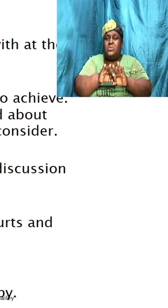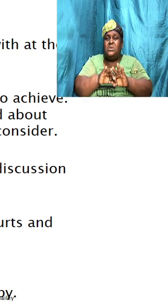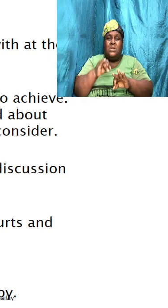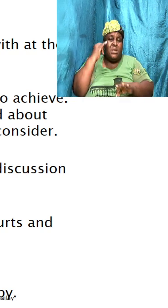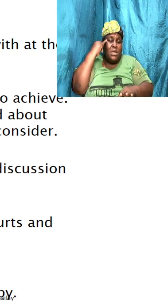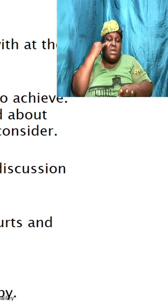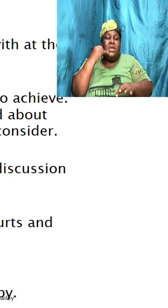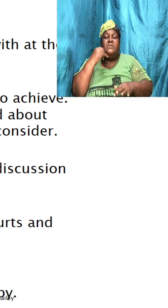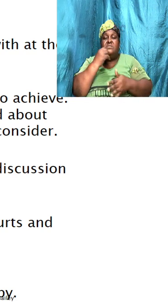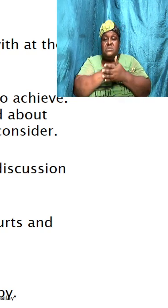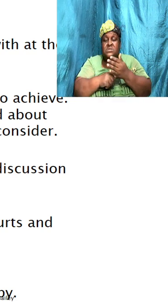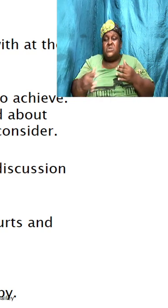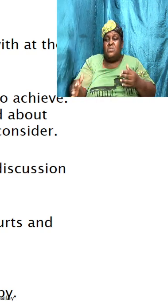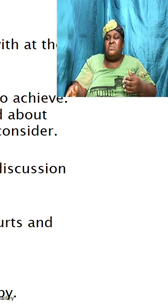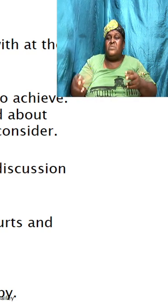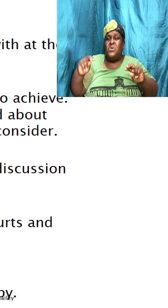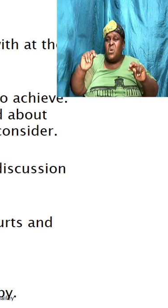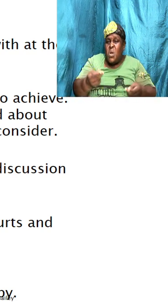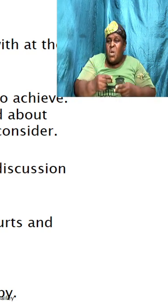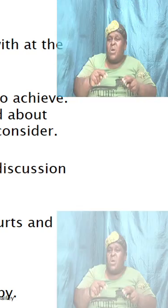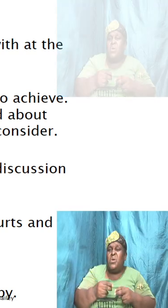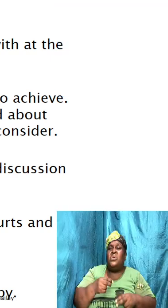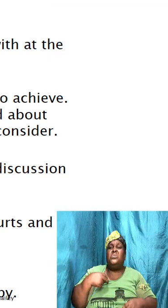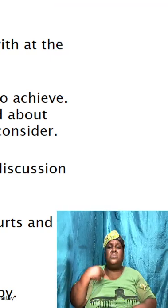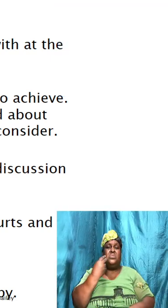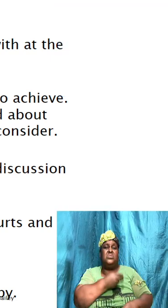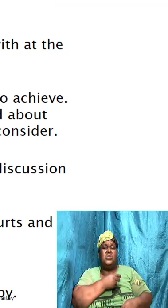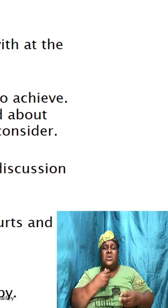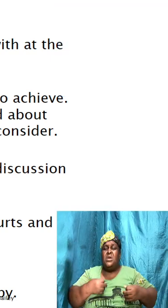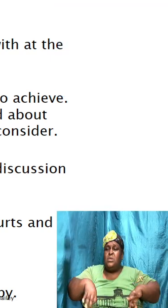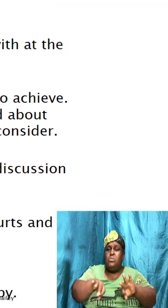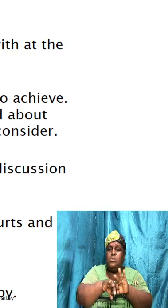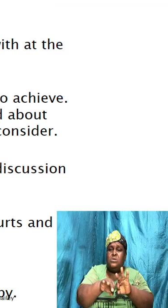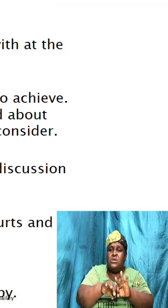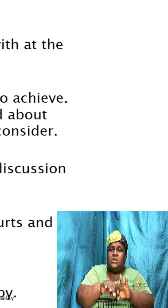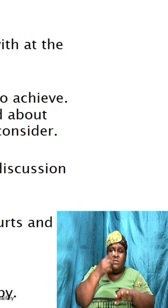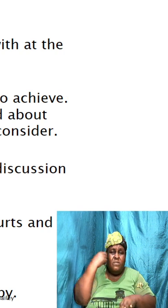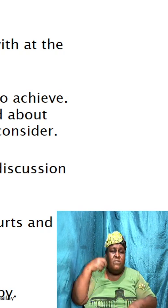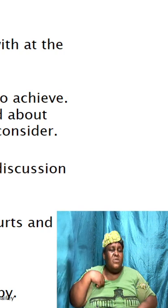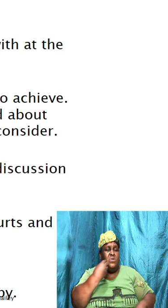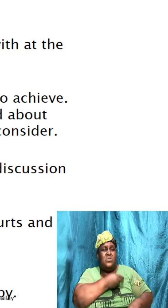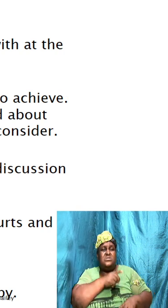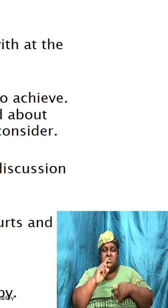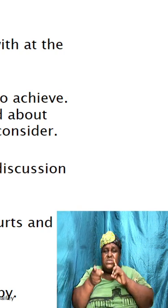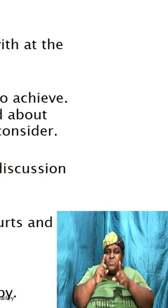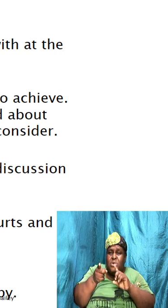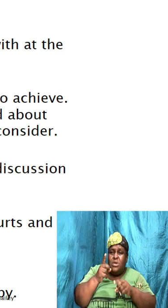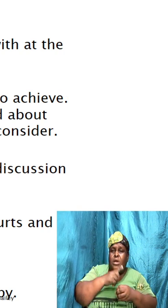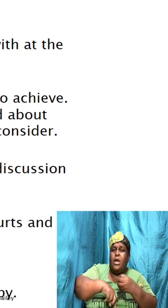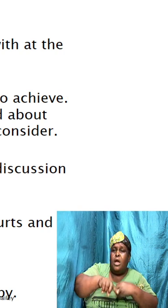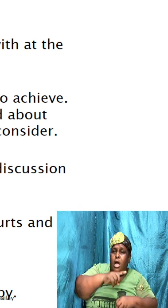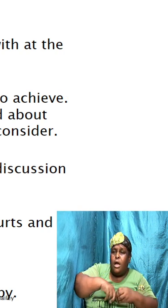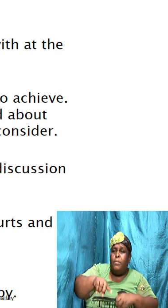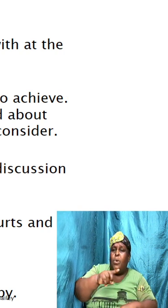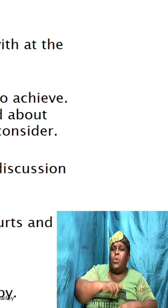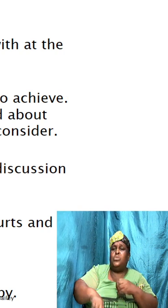hurts us, it is important for us to talk about it at the earliest